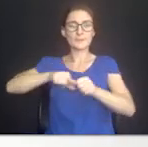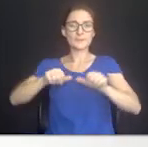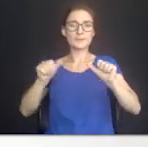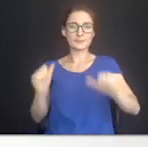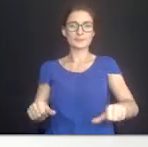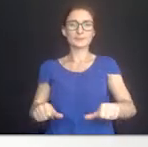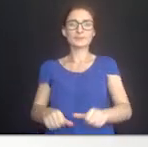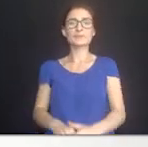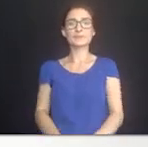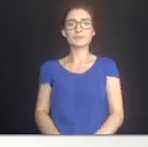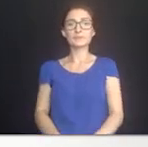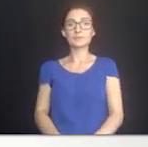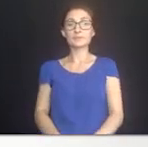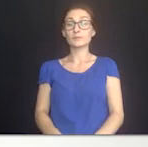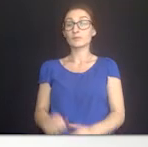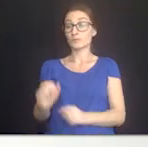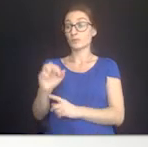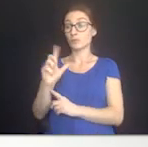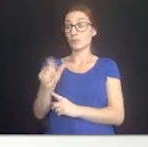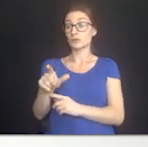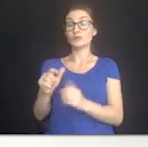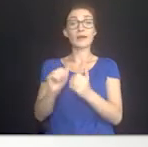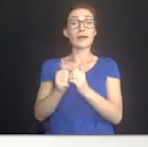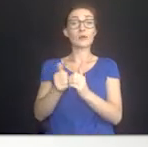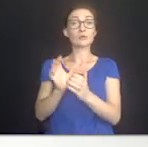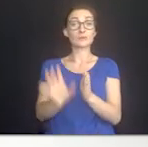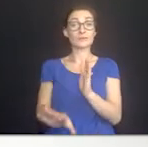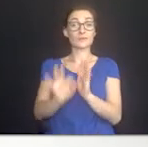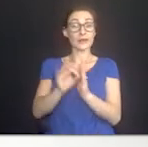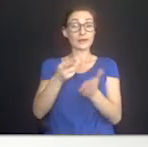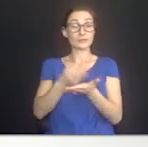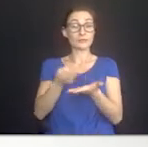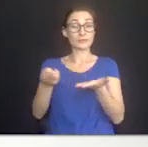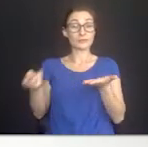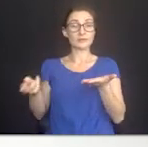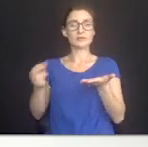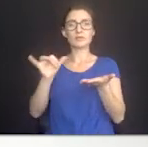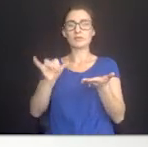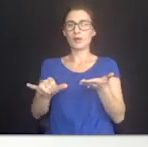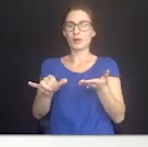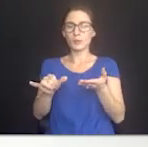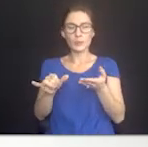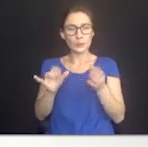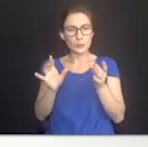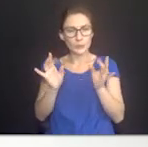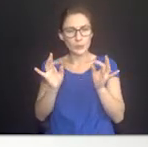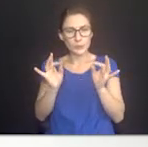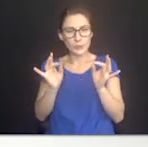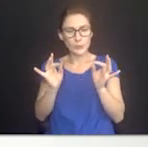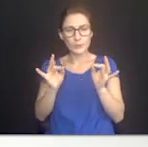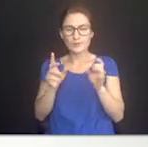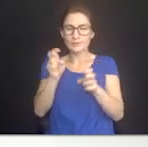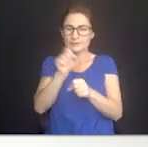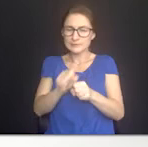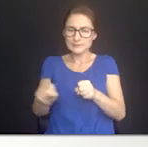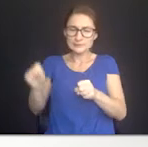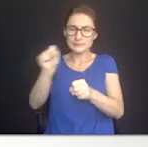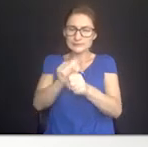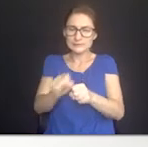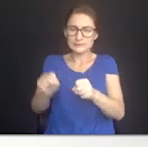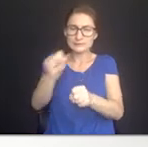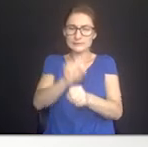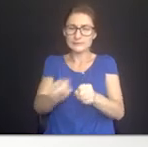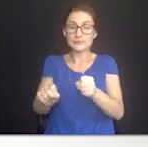other. The question on how to find resources is very tedious, but